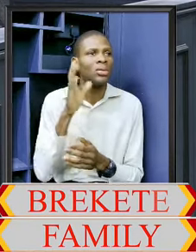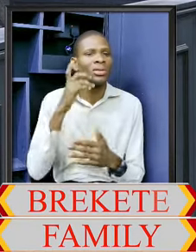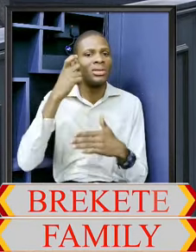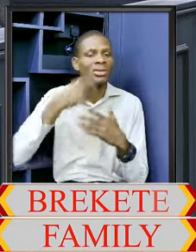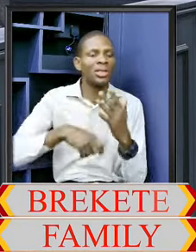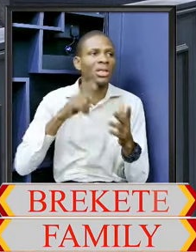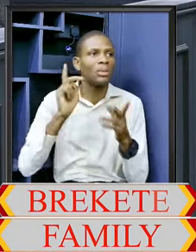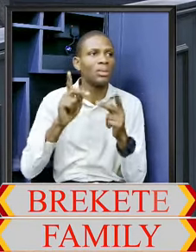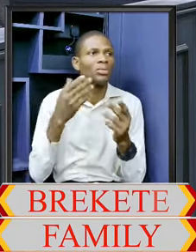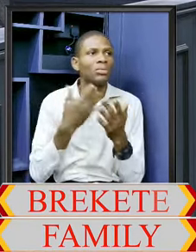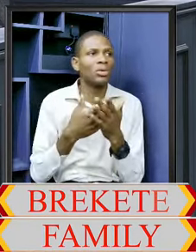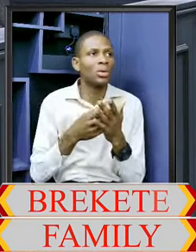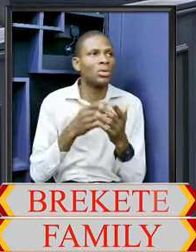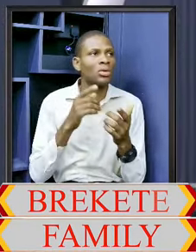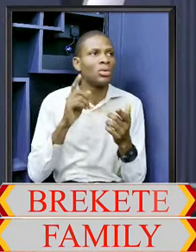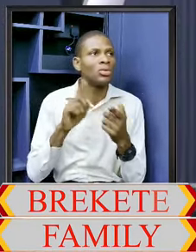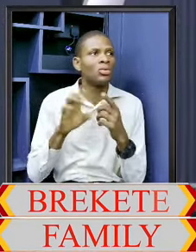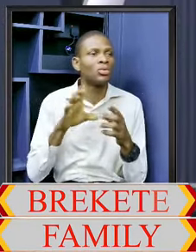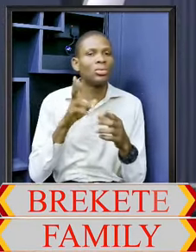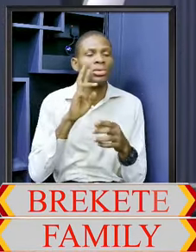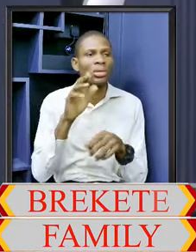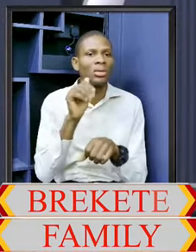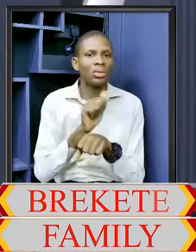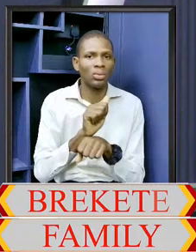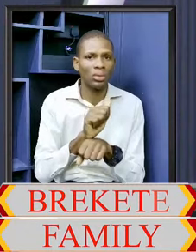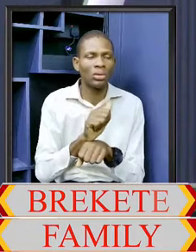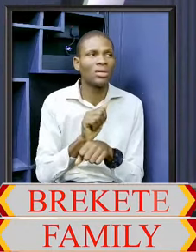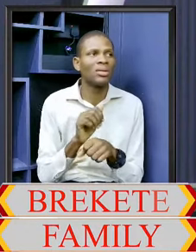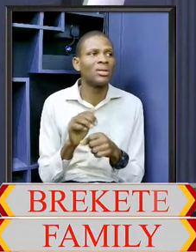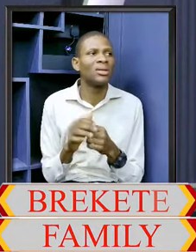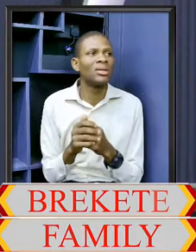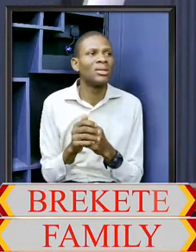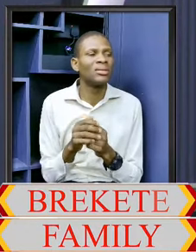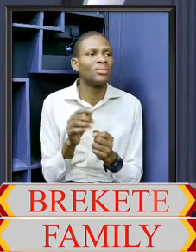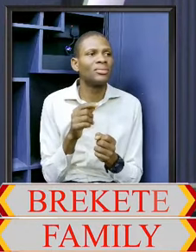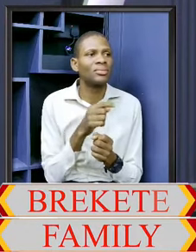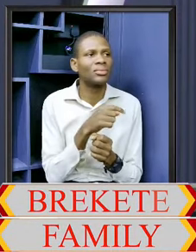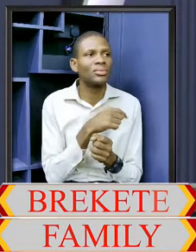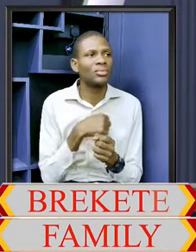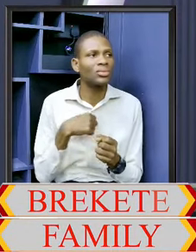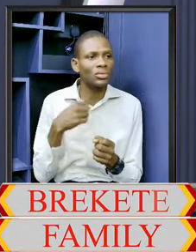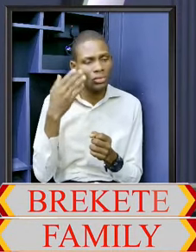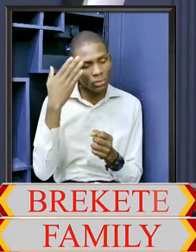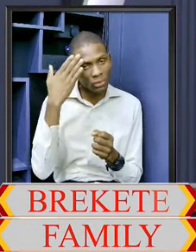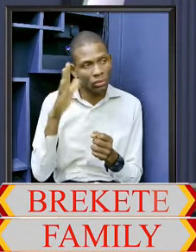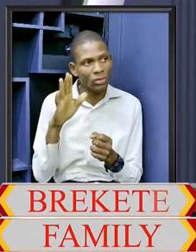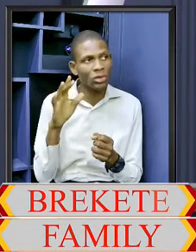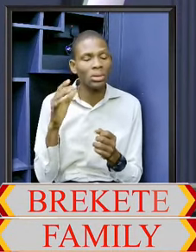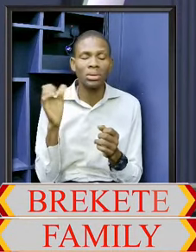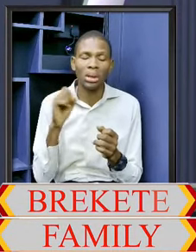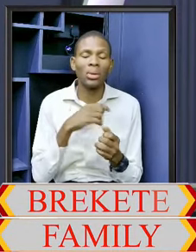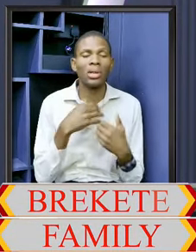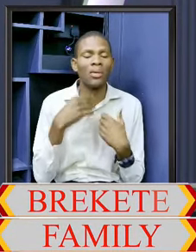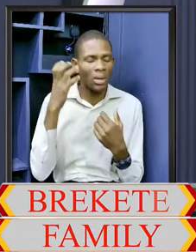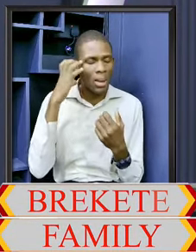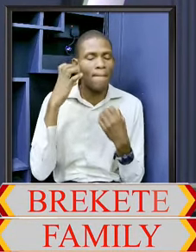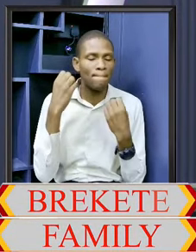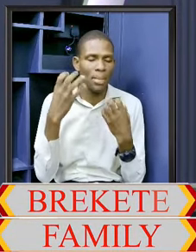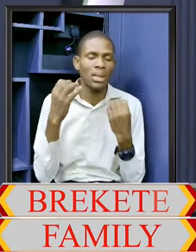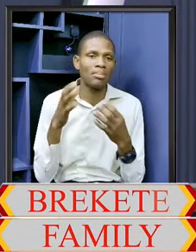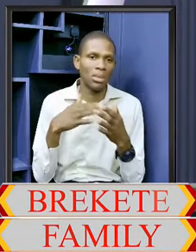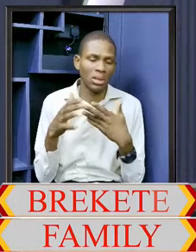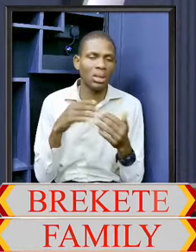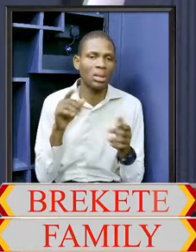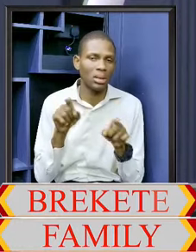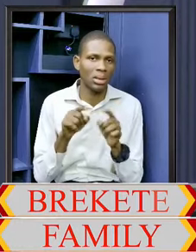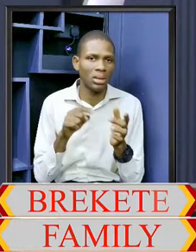charge people money to do their work. We don't know, of course, we don't hear many matters like this, but